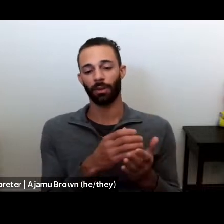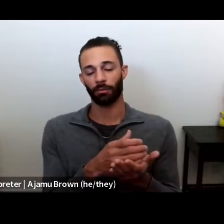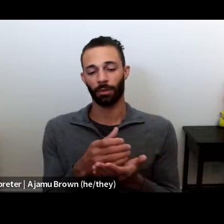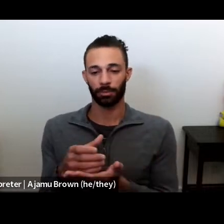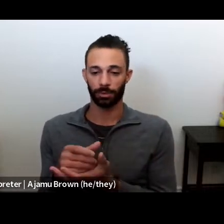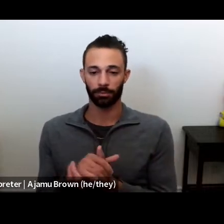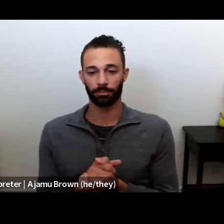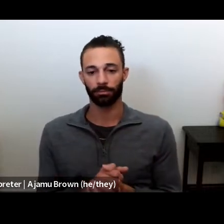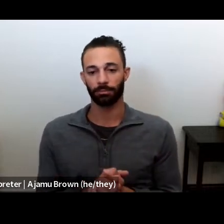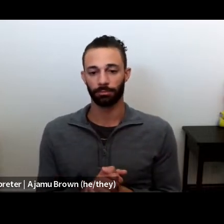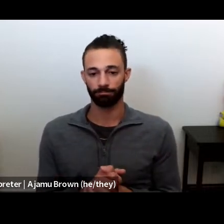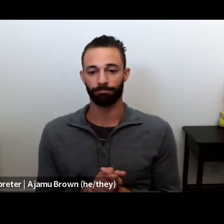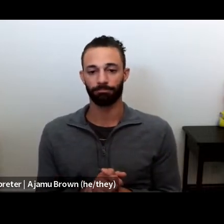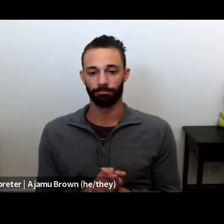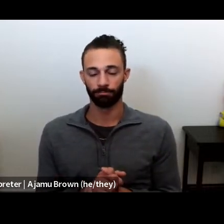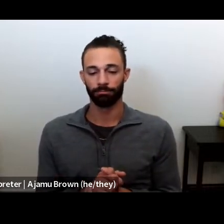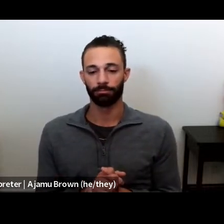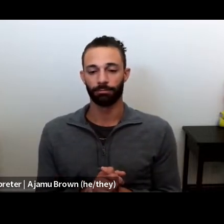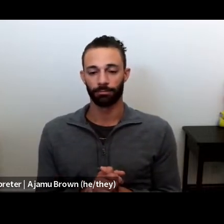Okay.